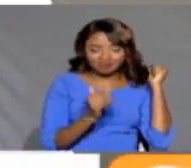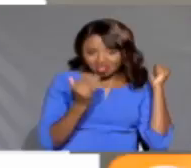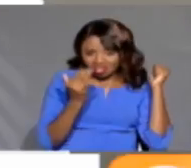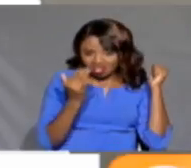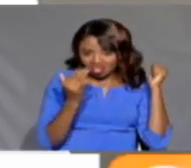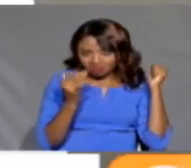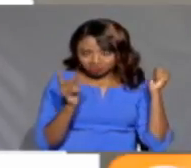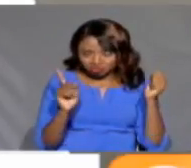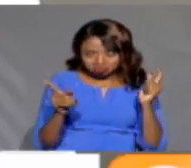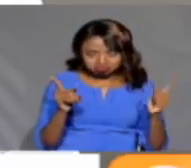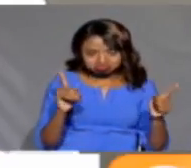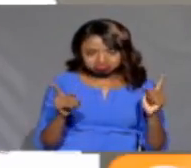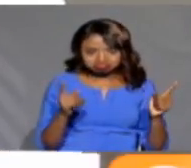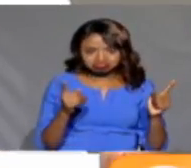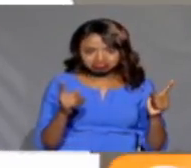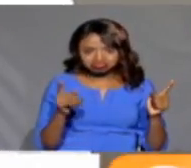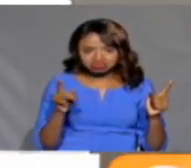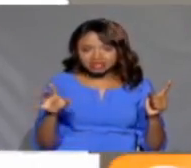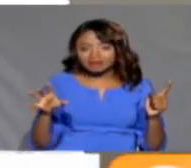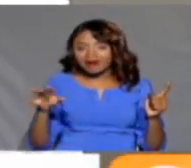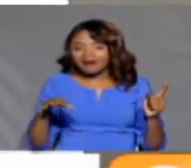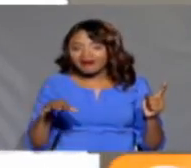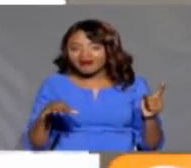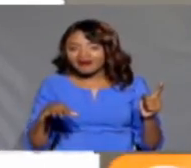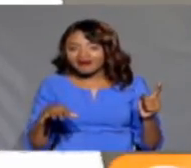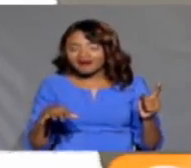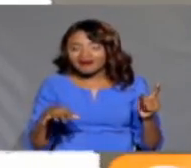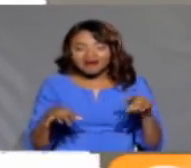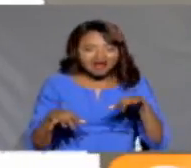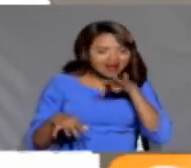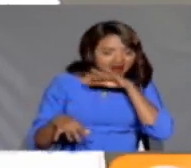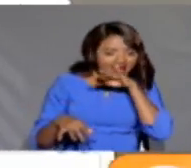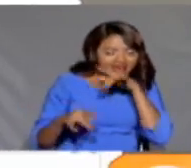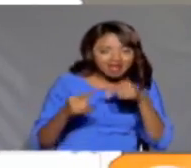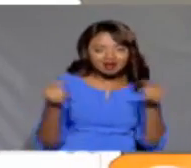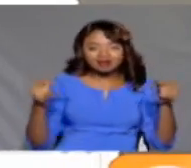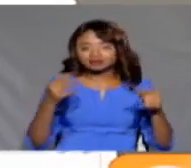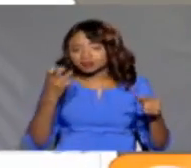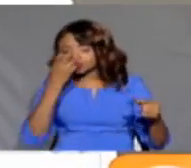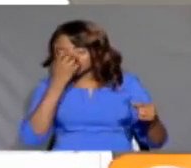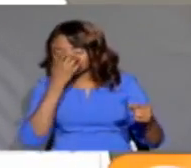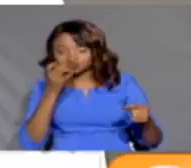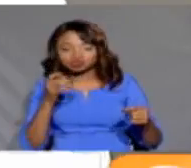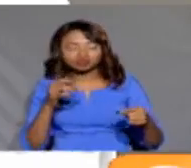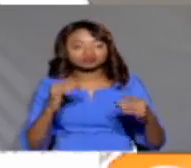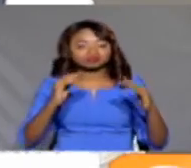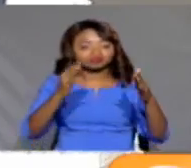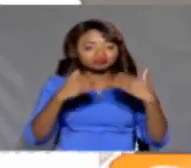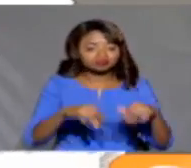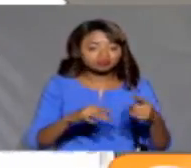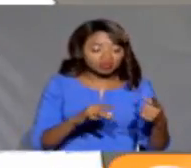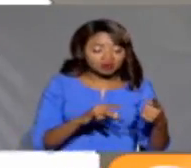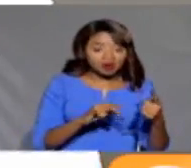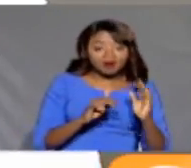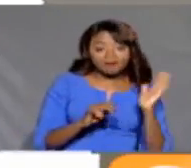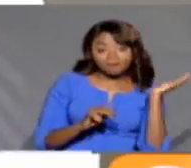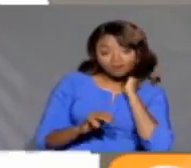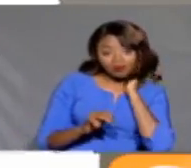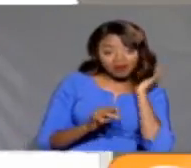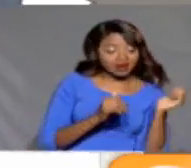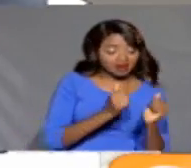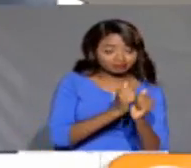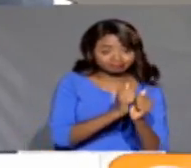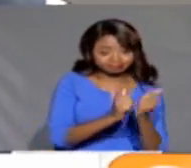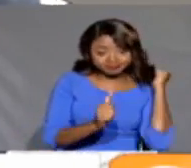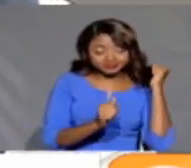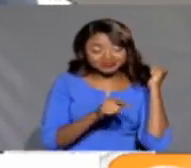the argument that it is root of as Israela comes in, and then Muranga rejects it, and then it's okay, now that's